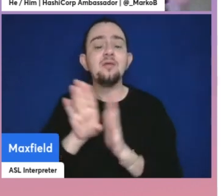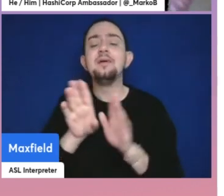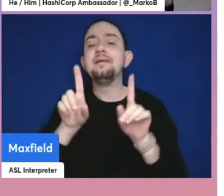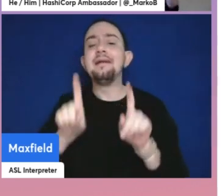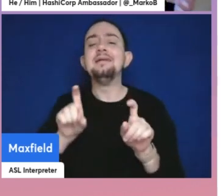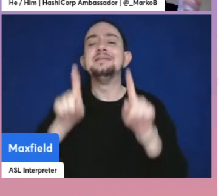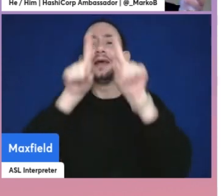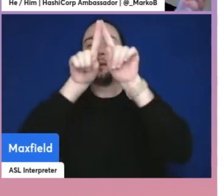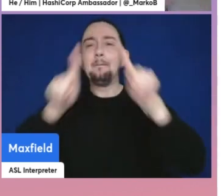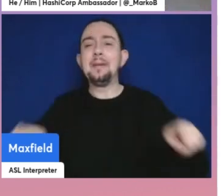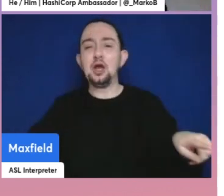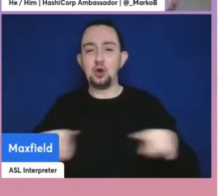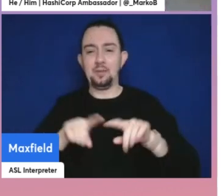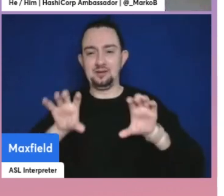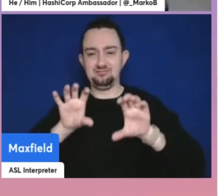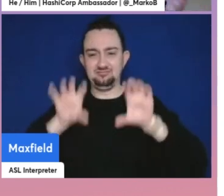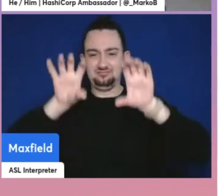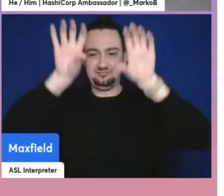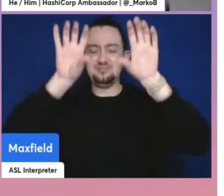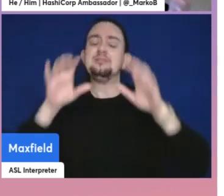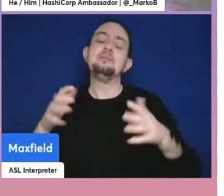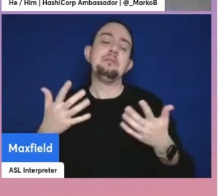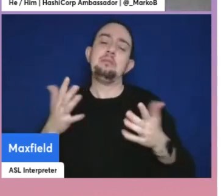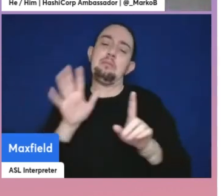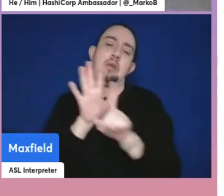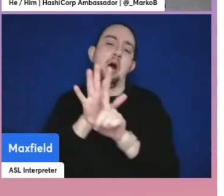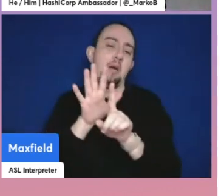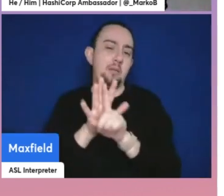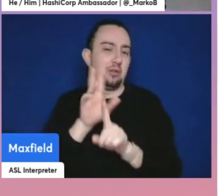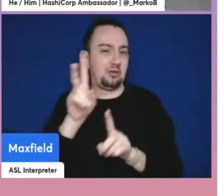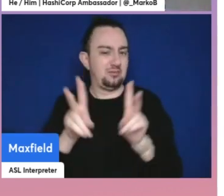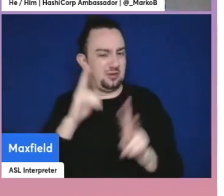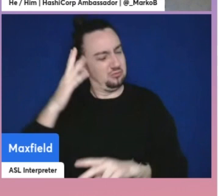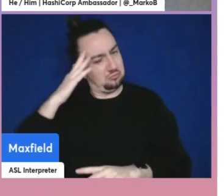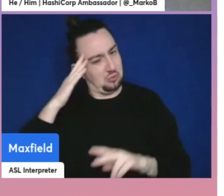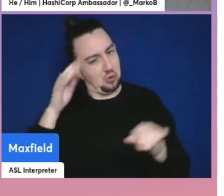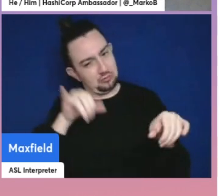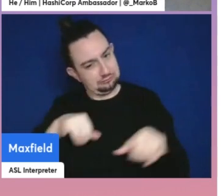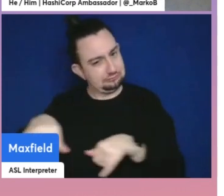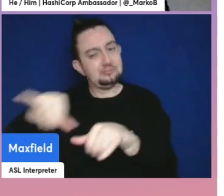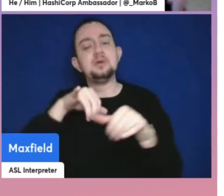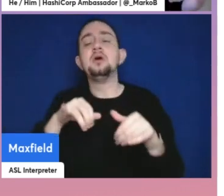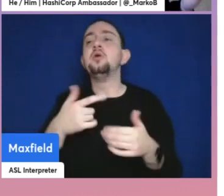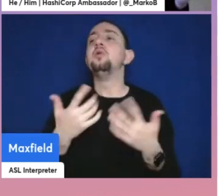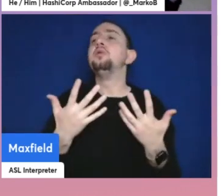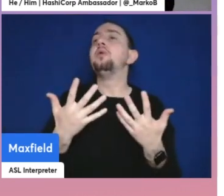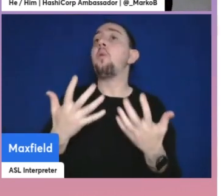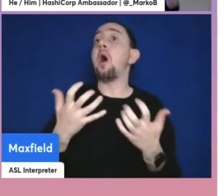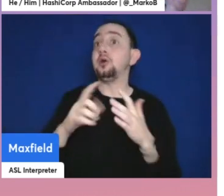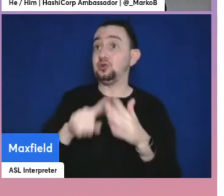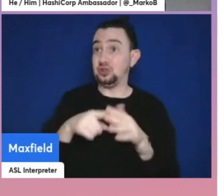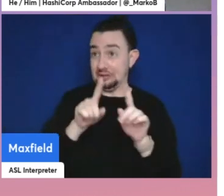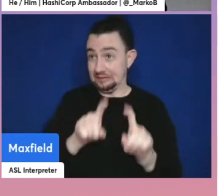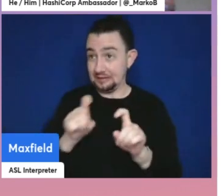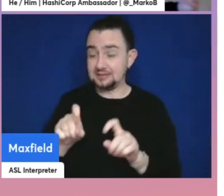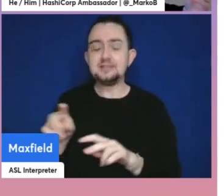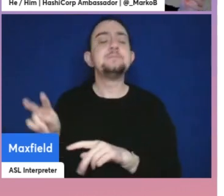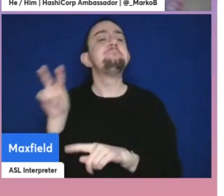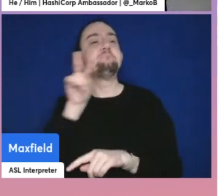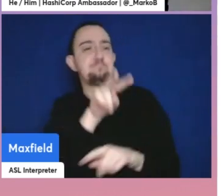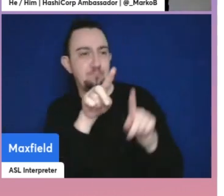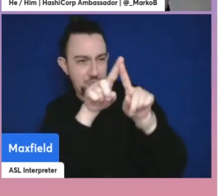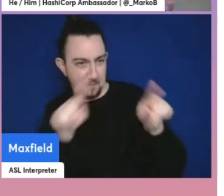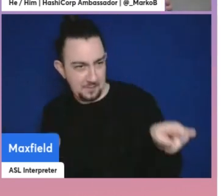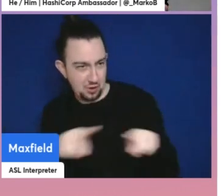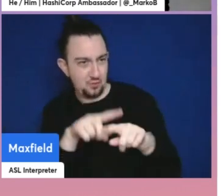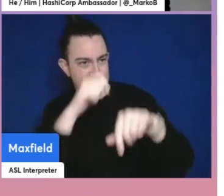kind of a very famous thing that people usually look at as soon as they start thinking about testing, right? And broadly speaking,